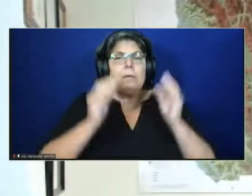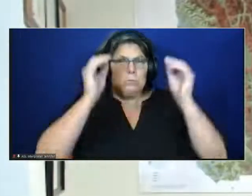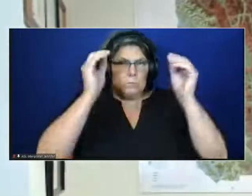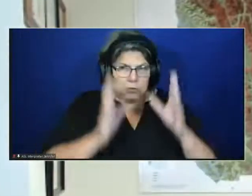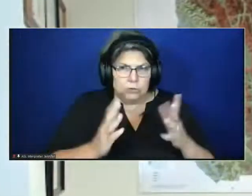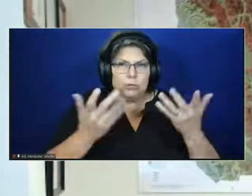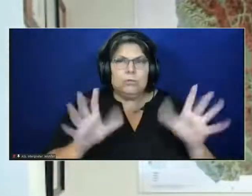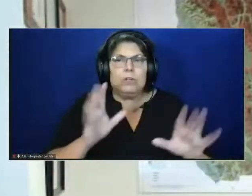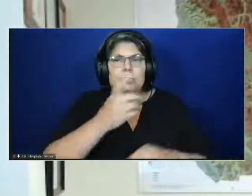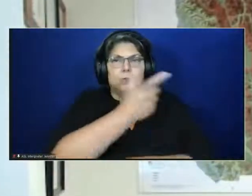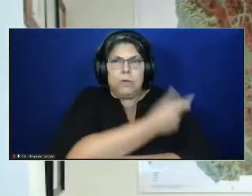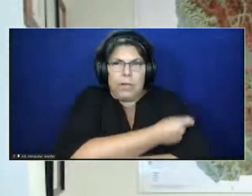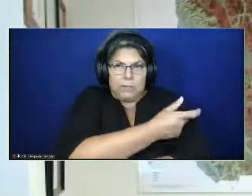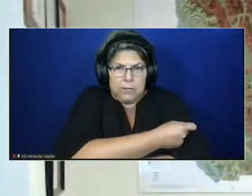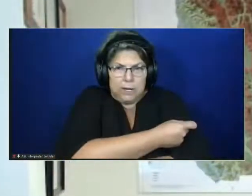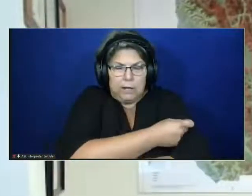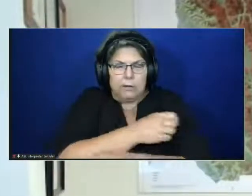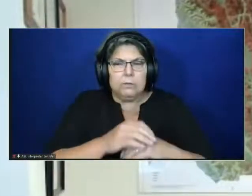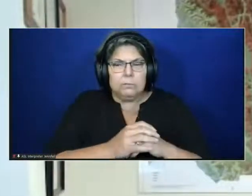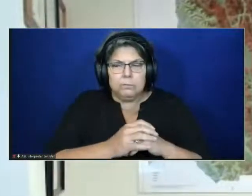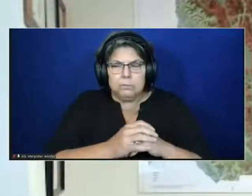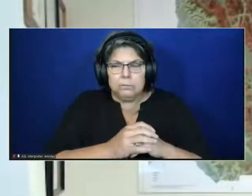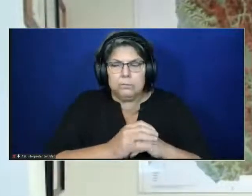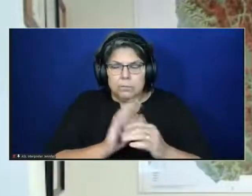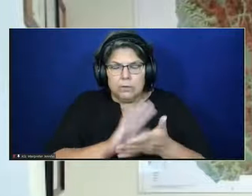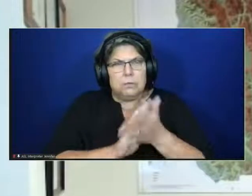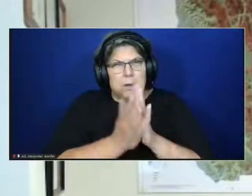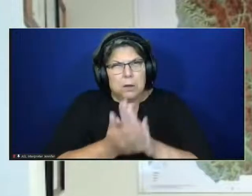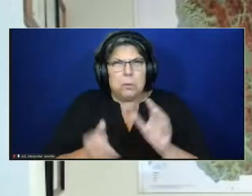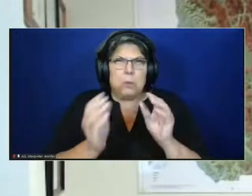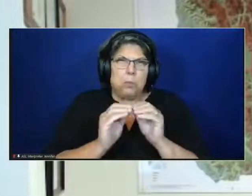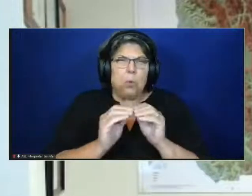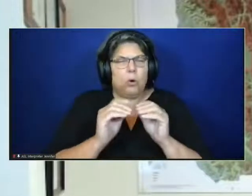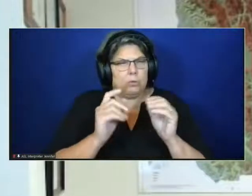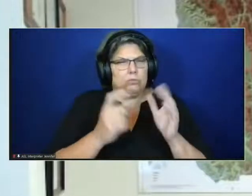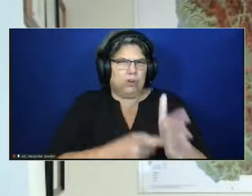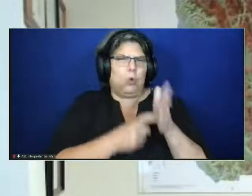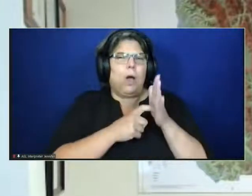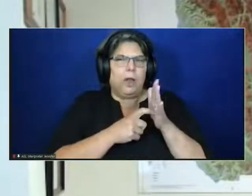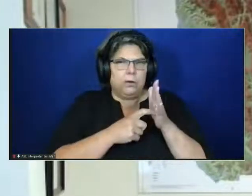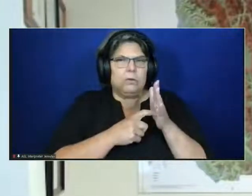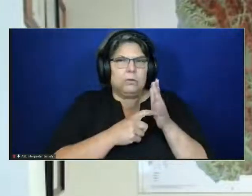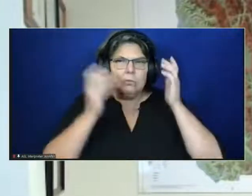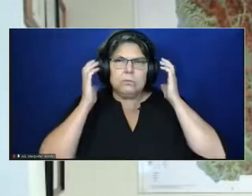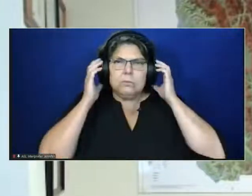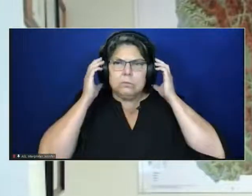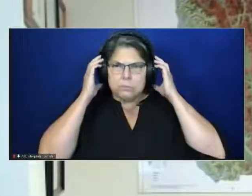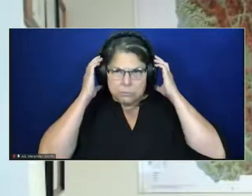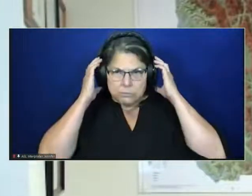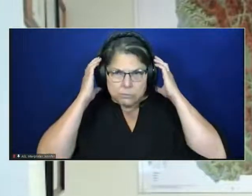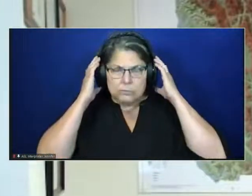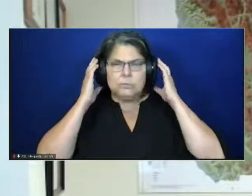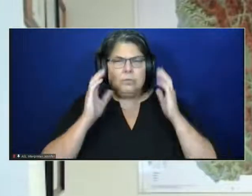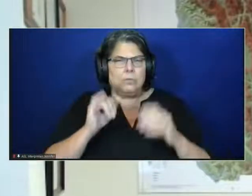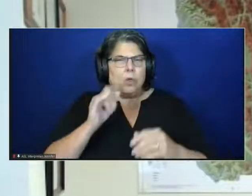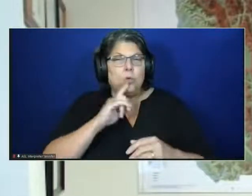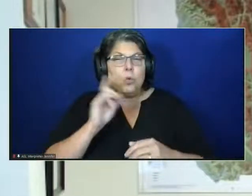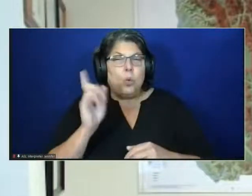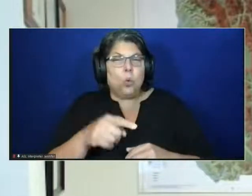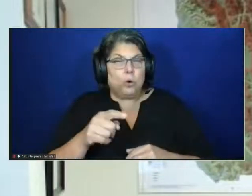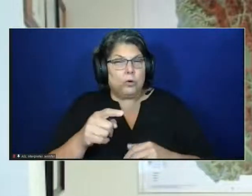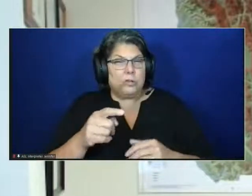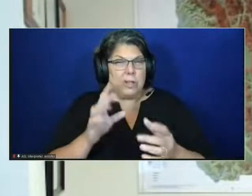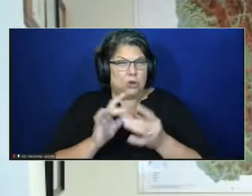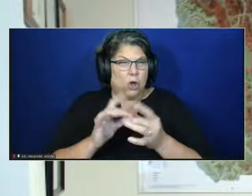vaccinated, and it's becoming more of a requirement with less these orders that I was talking about,